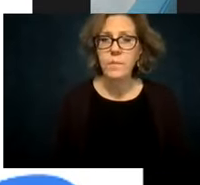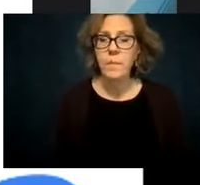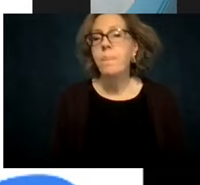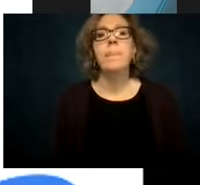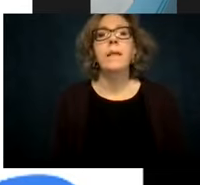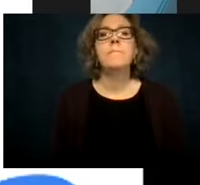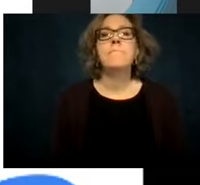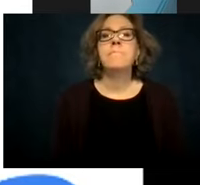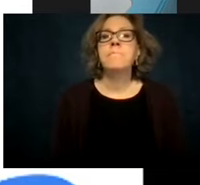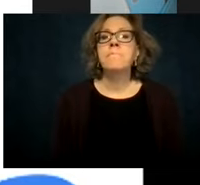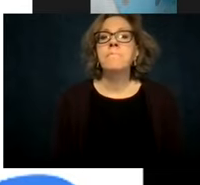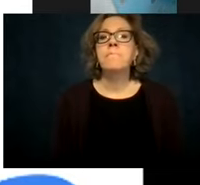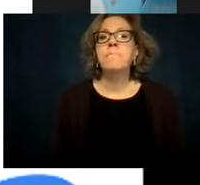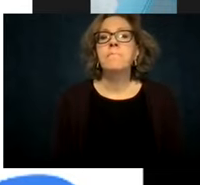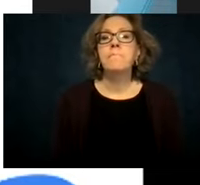All right.